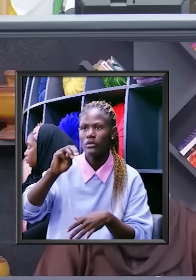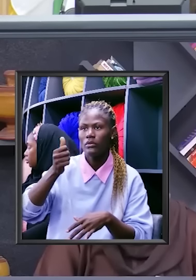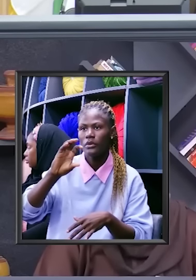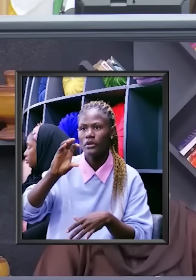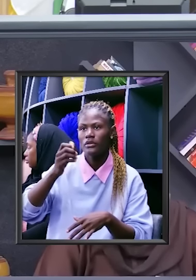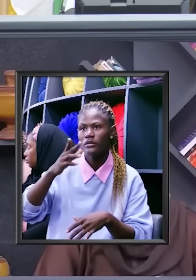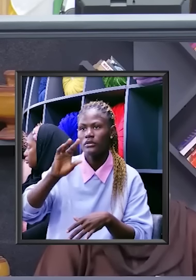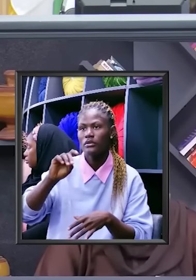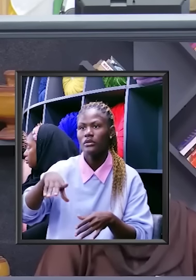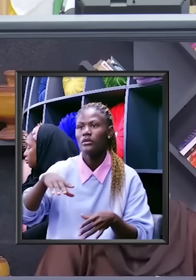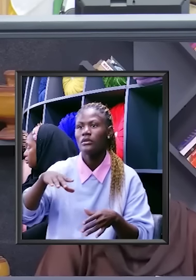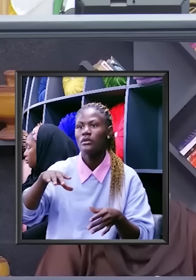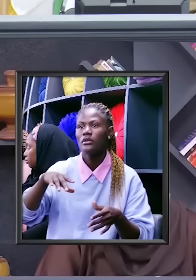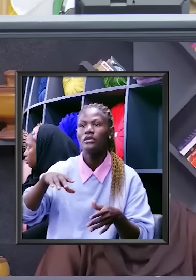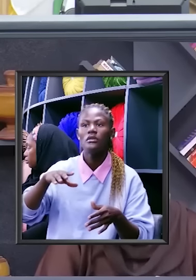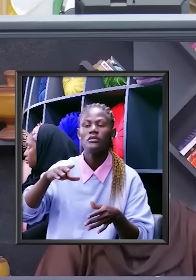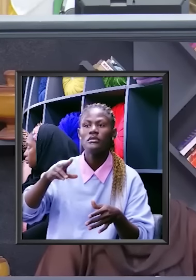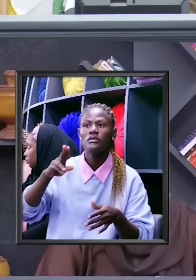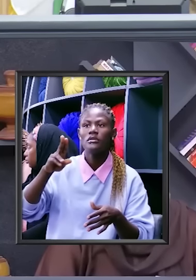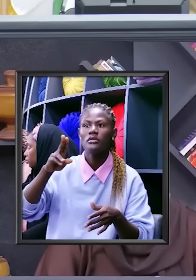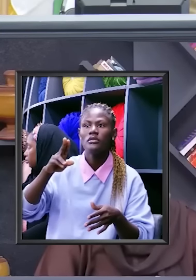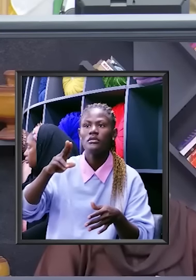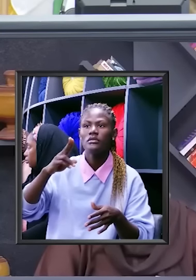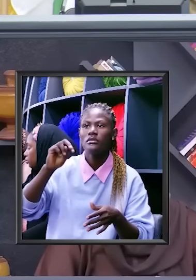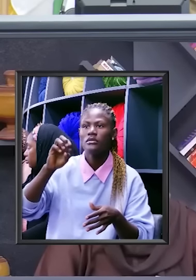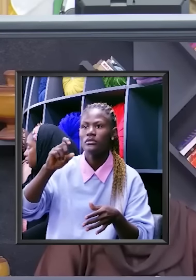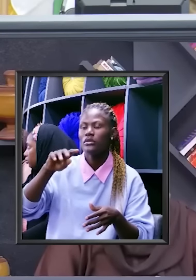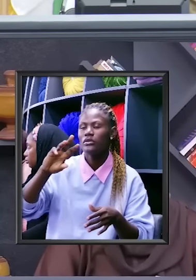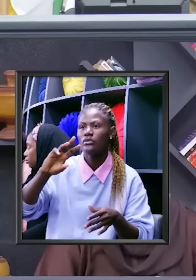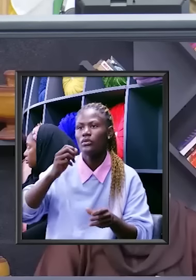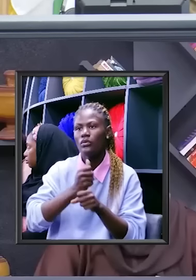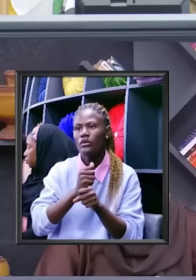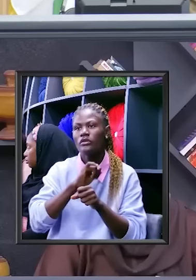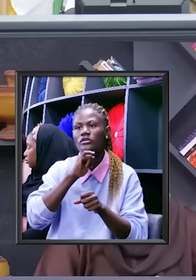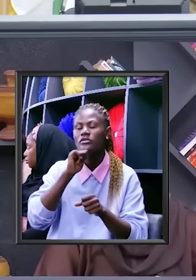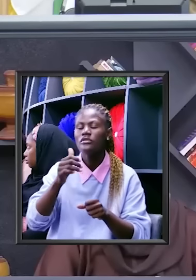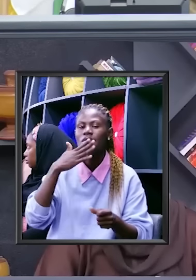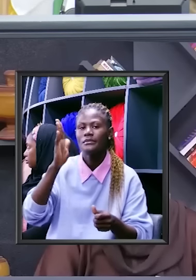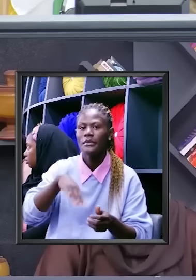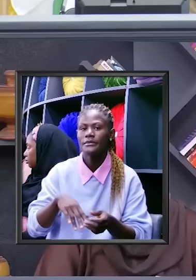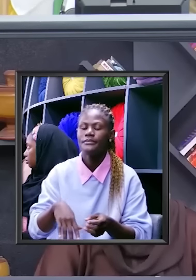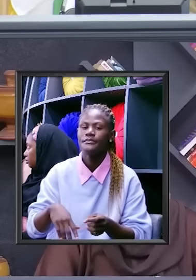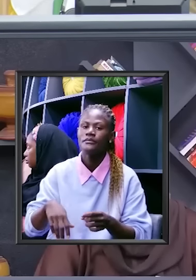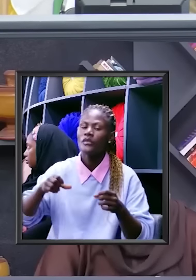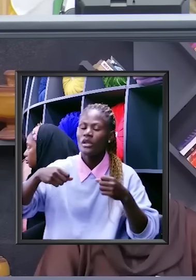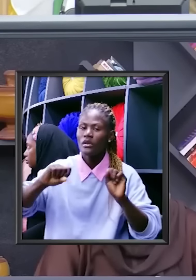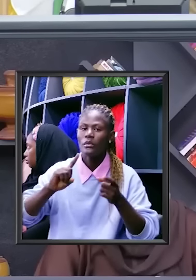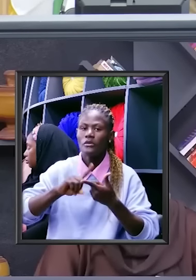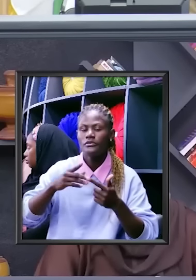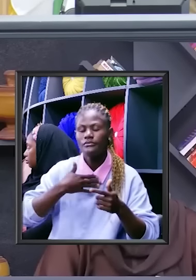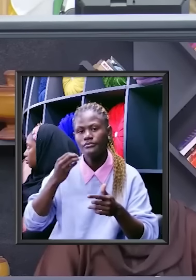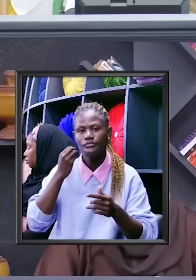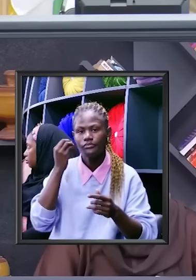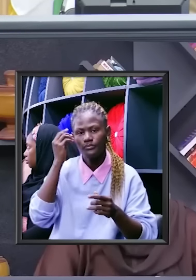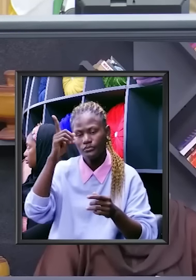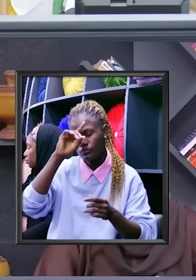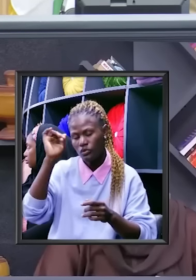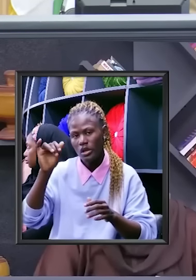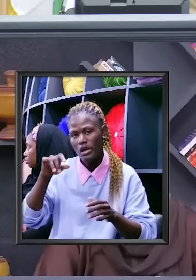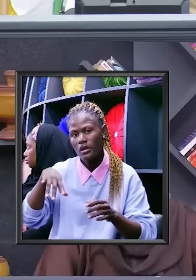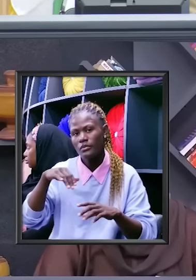through. But network wasn't bad for them to withdraw money. I don't know. I now have to pick a bike down to my house because I live in Abacha